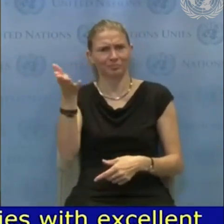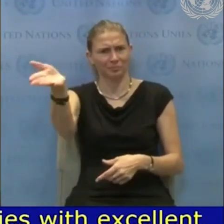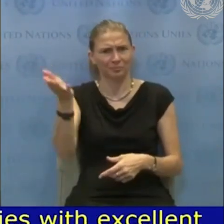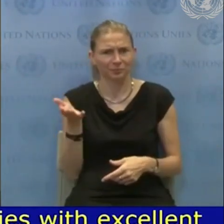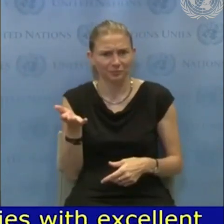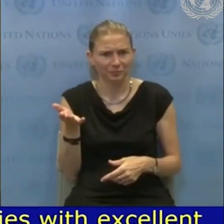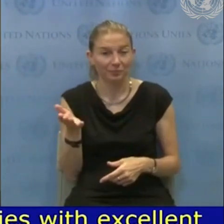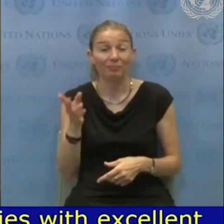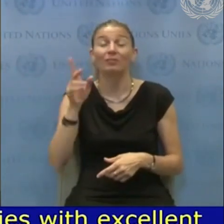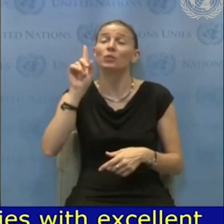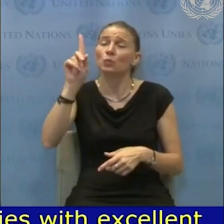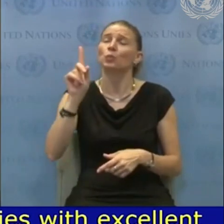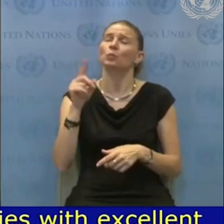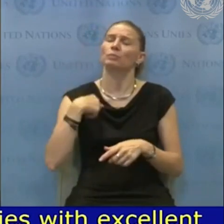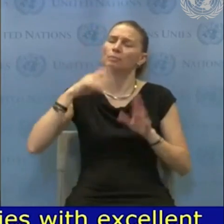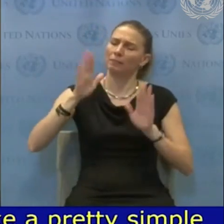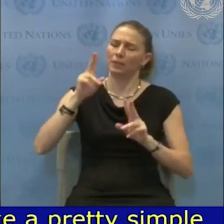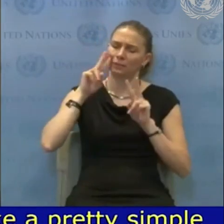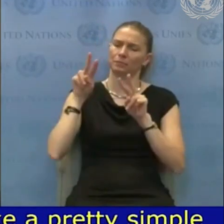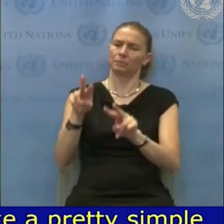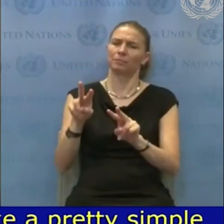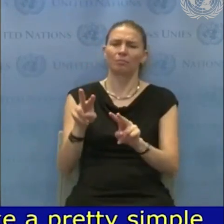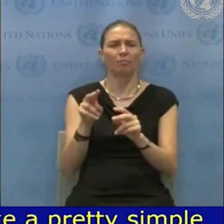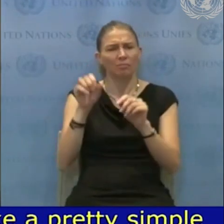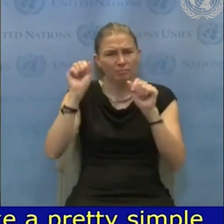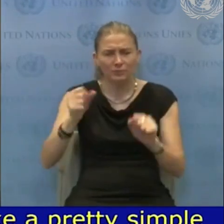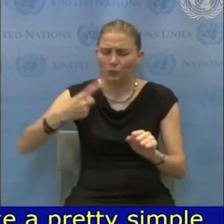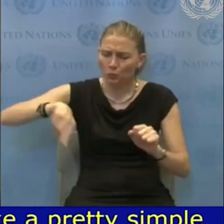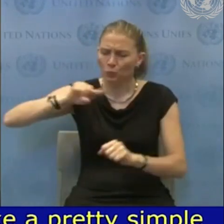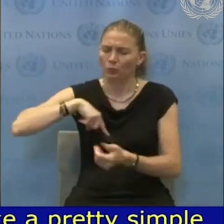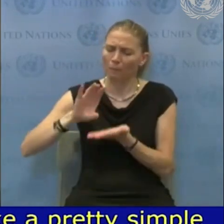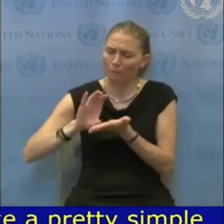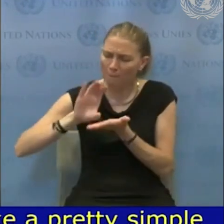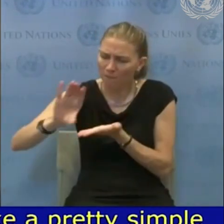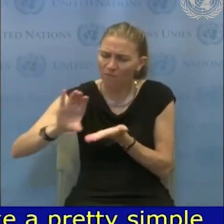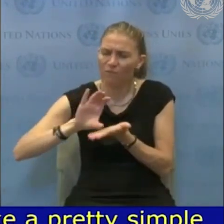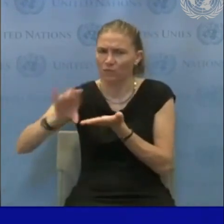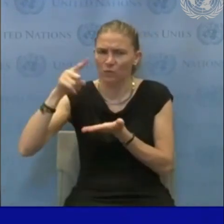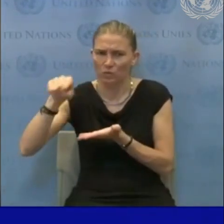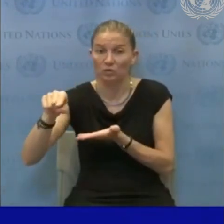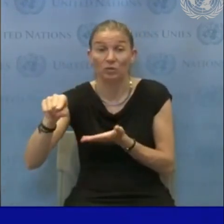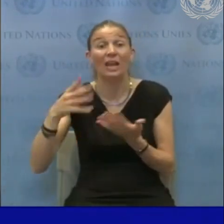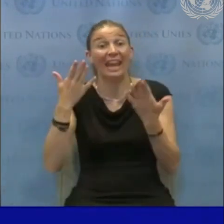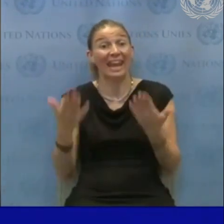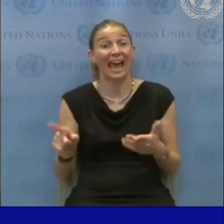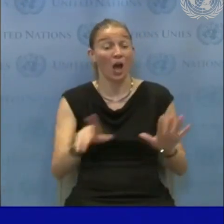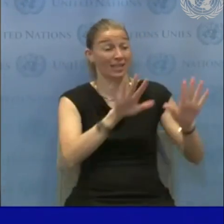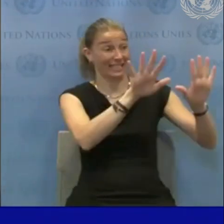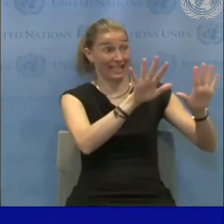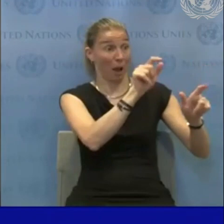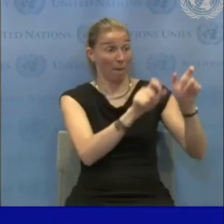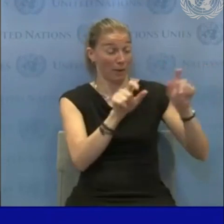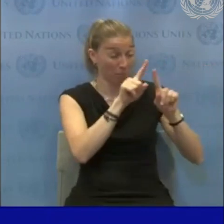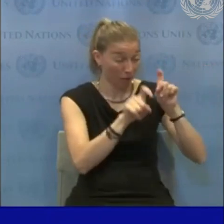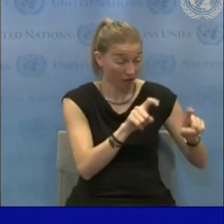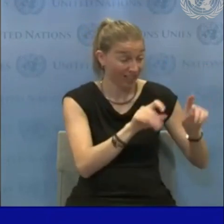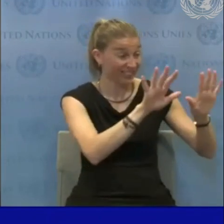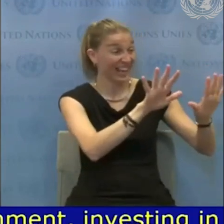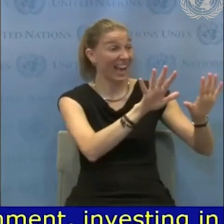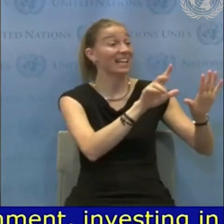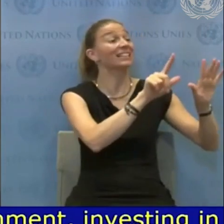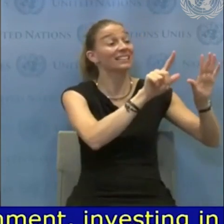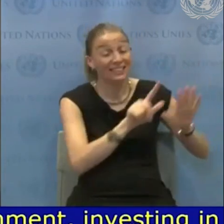in a Better World initiative, it is. 7 in 10 people surveyed want their investments to take into